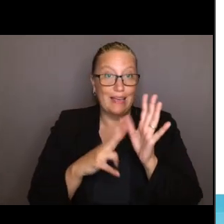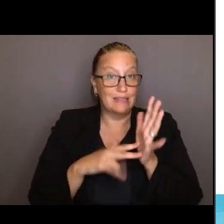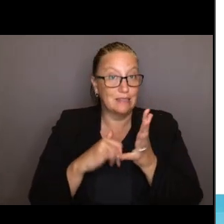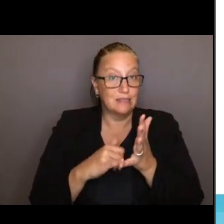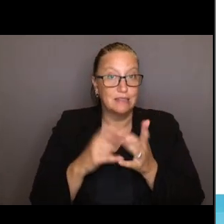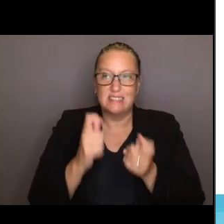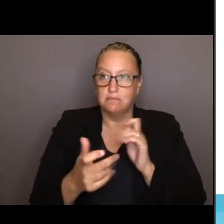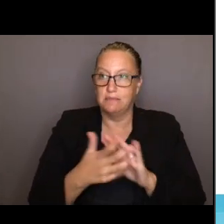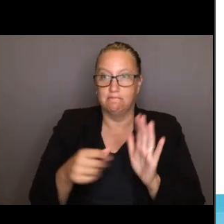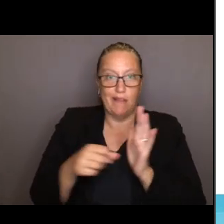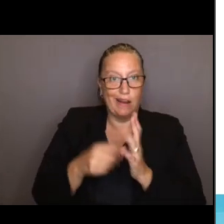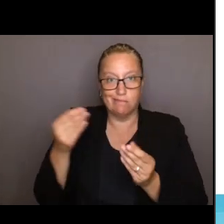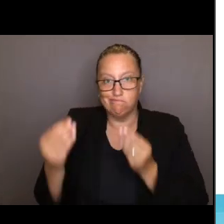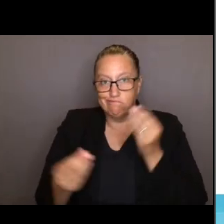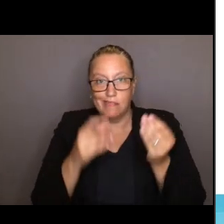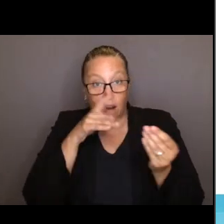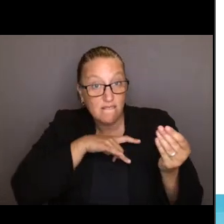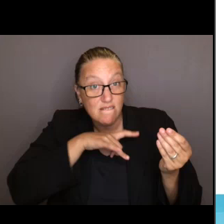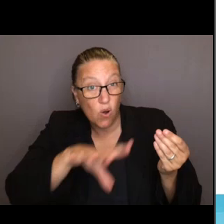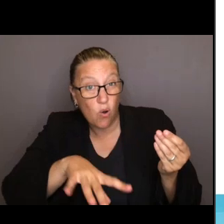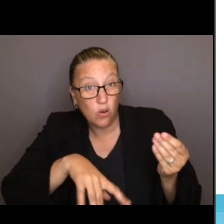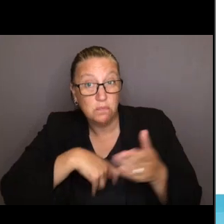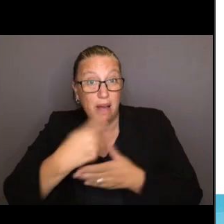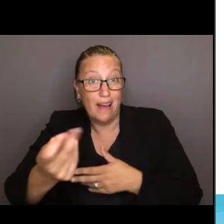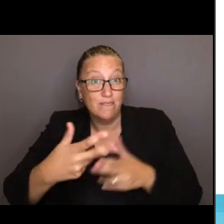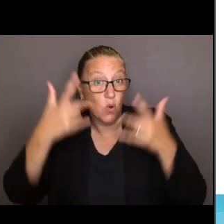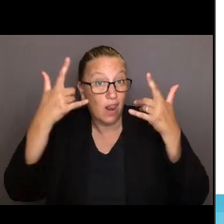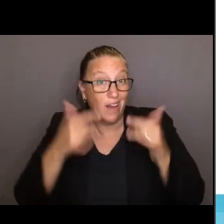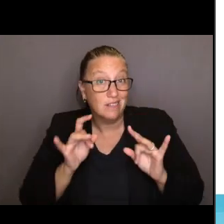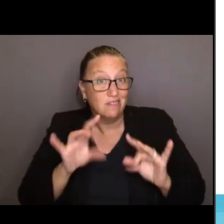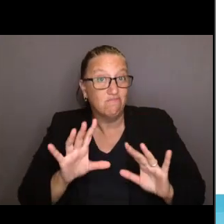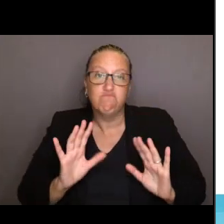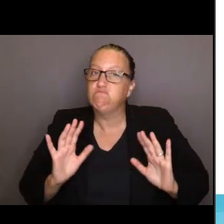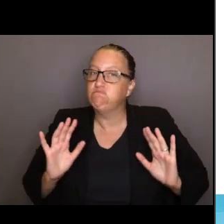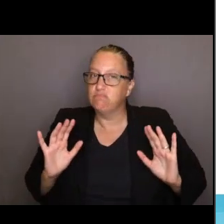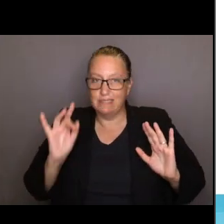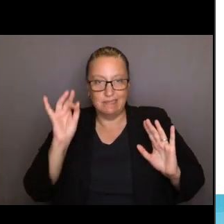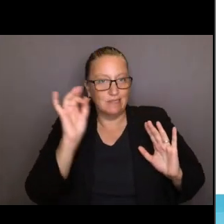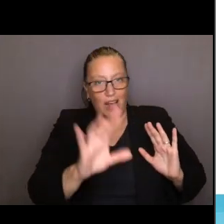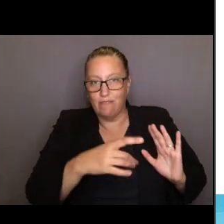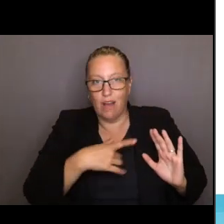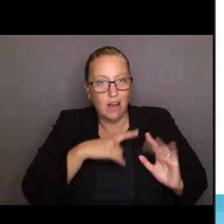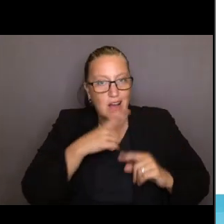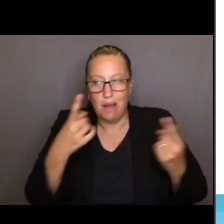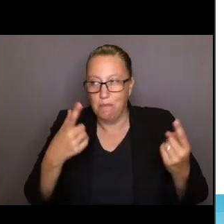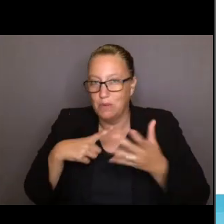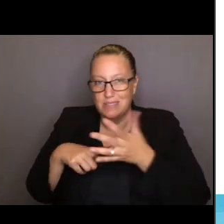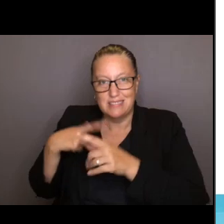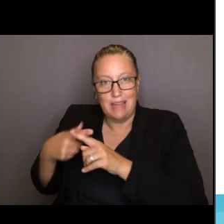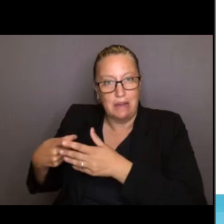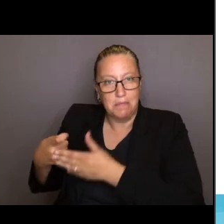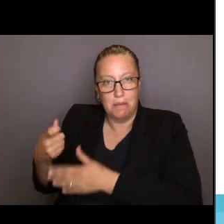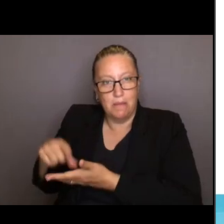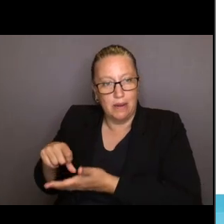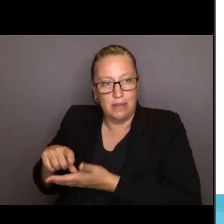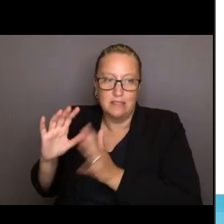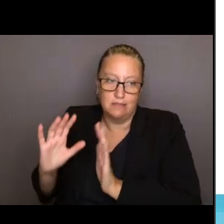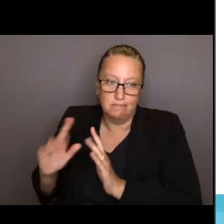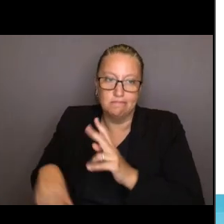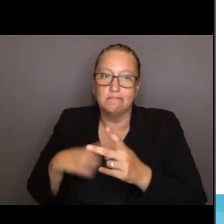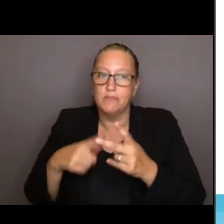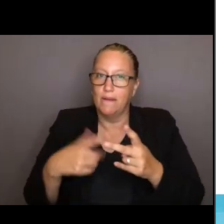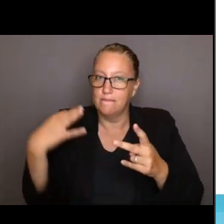obviously, again, taxpayers' money. If they have the ability to do it themselves, we won't be able to assist. The applicant meets the guidelines